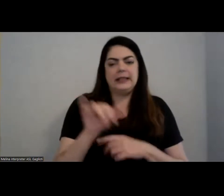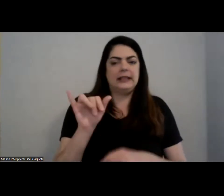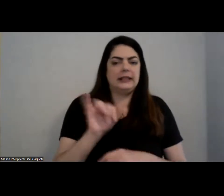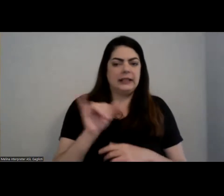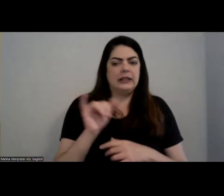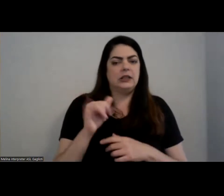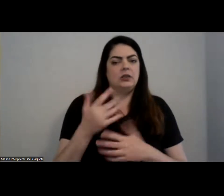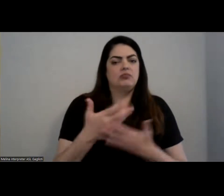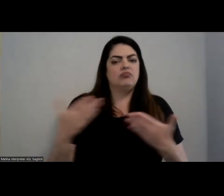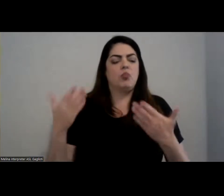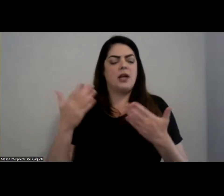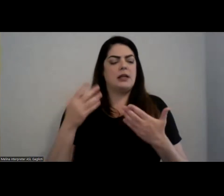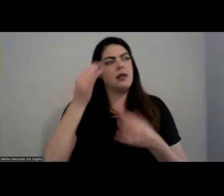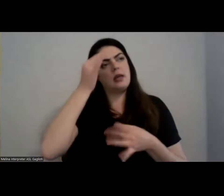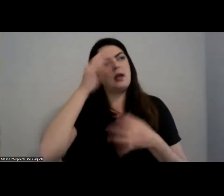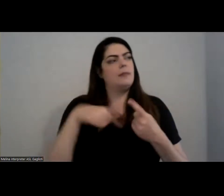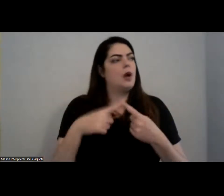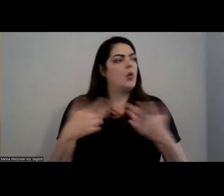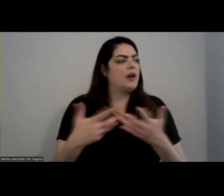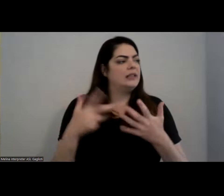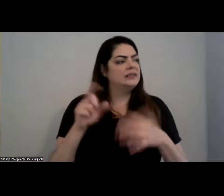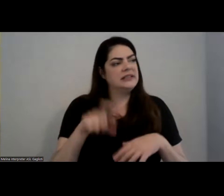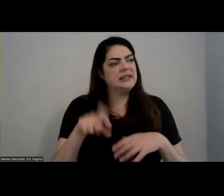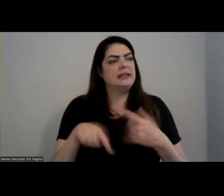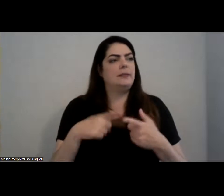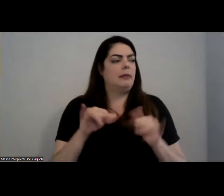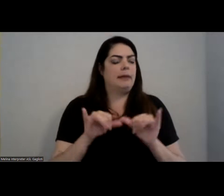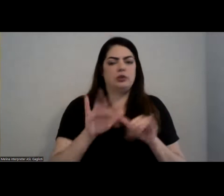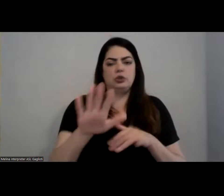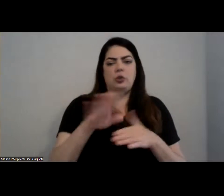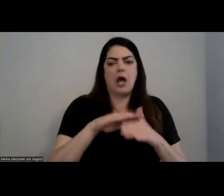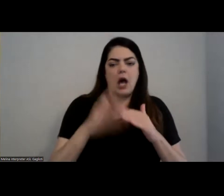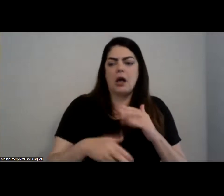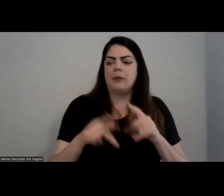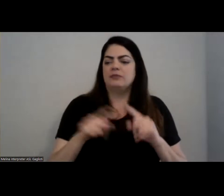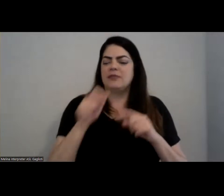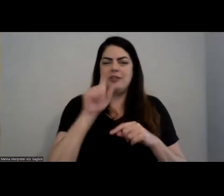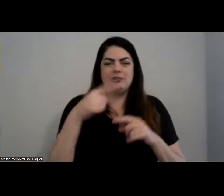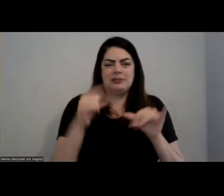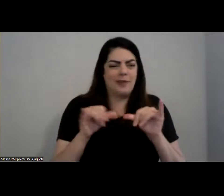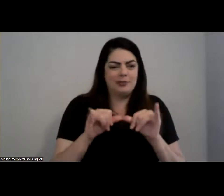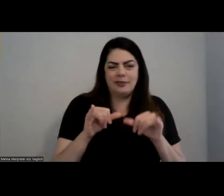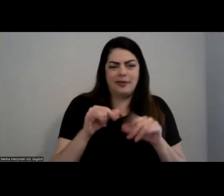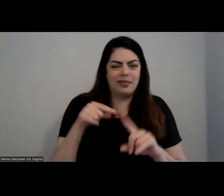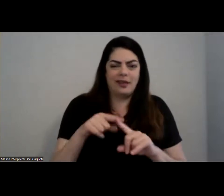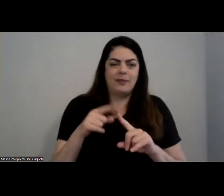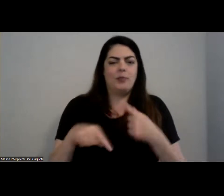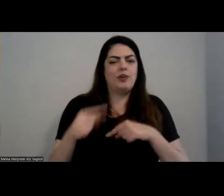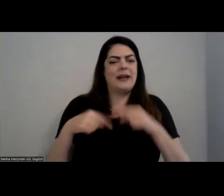in terms of measuring your outcomes, but not just measuring them, actually bringing those back to the